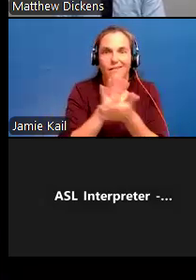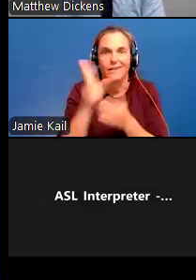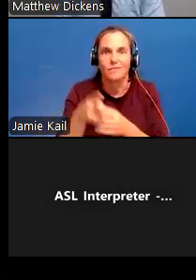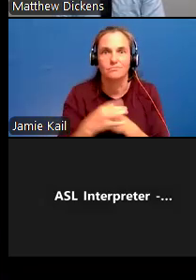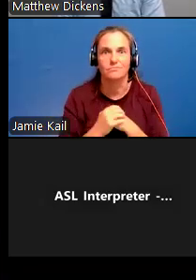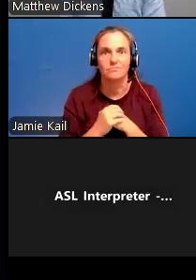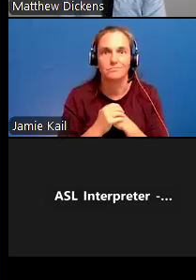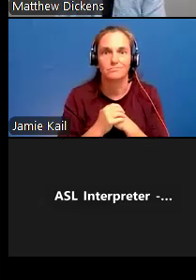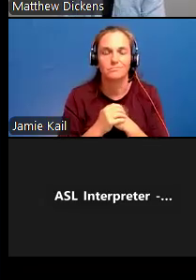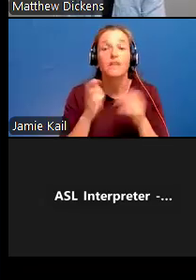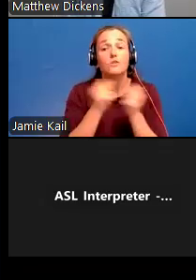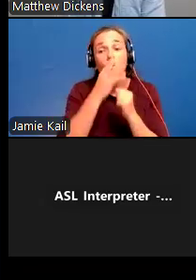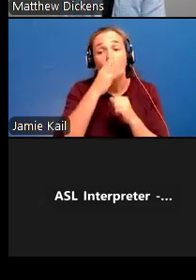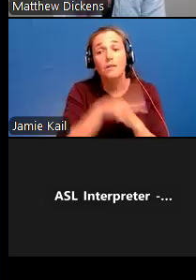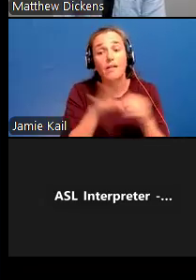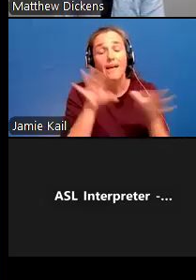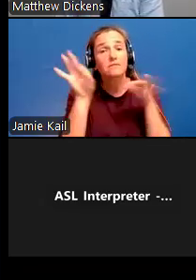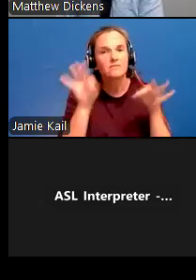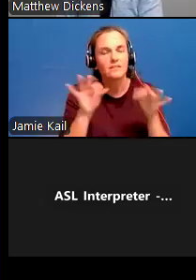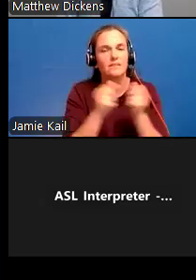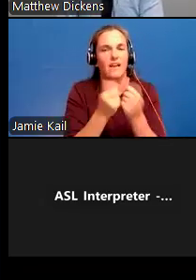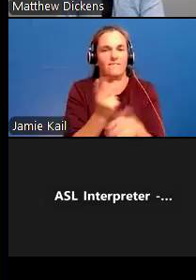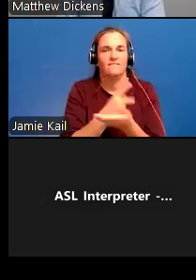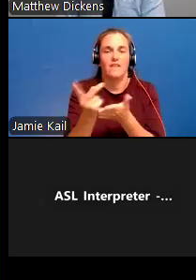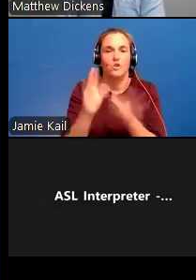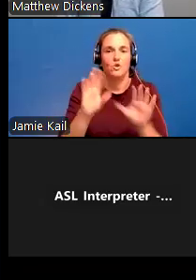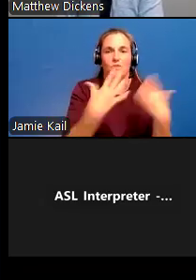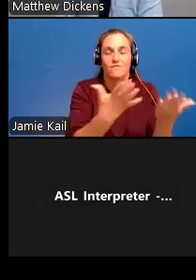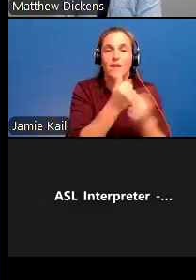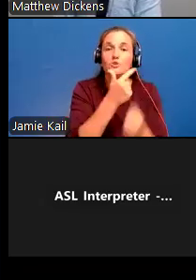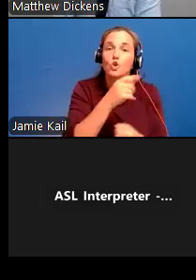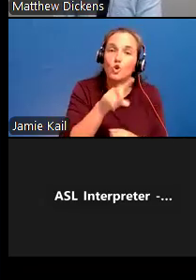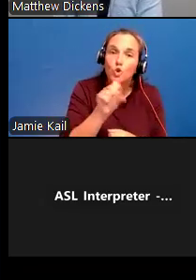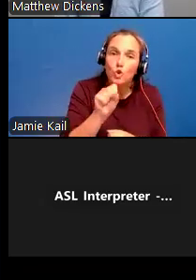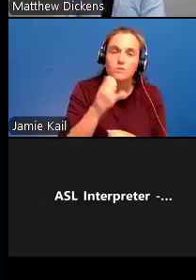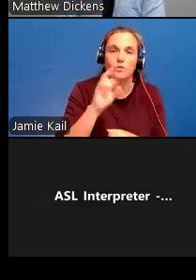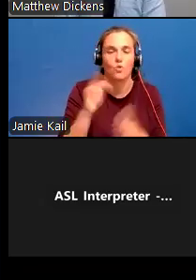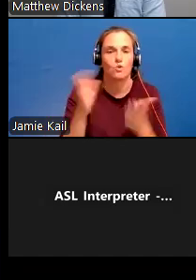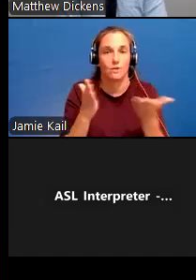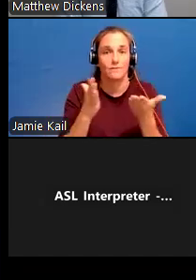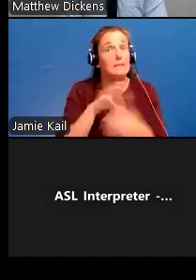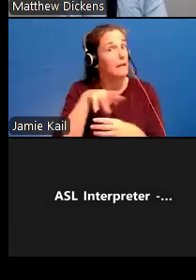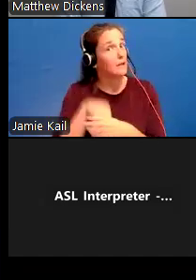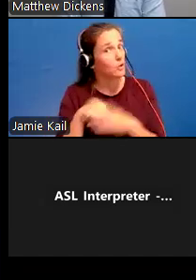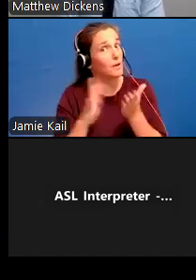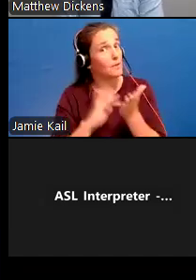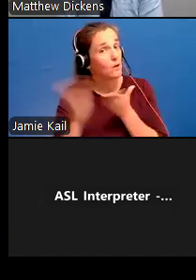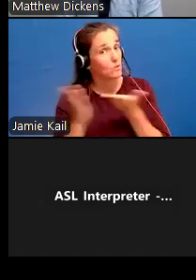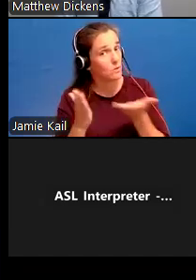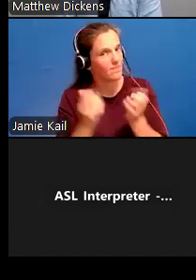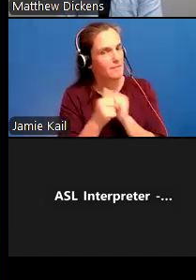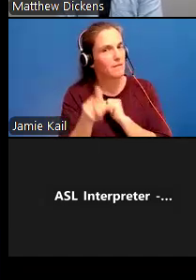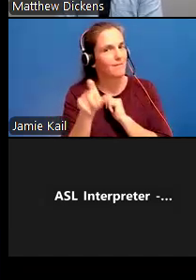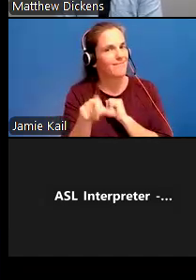So neglect is defined as the failure to provide the goods or services, including medical services, that are necessary